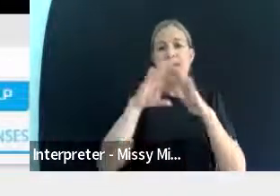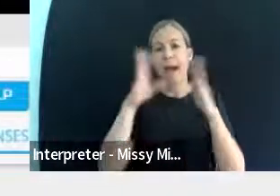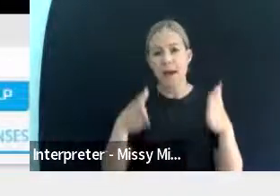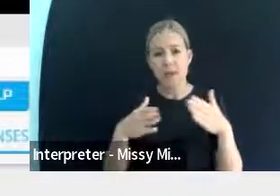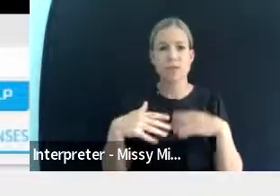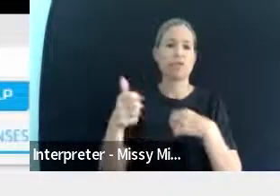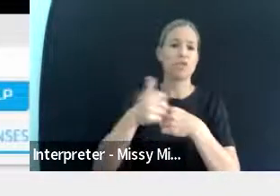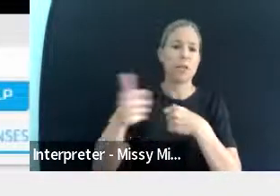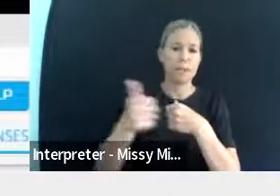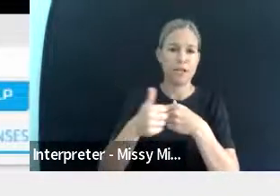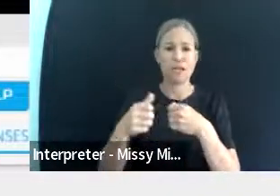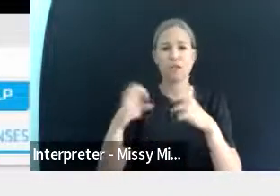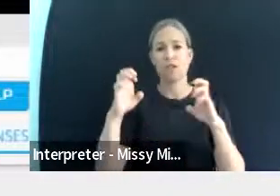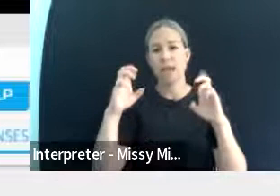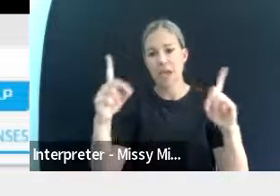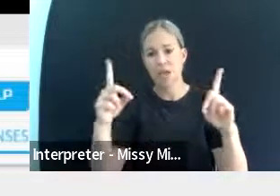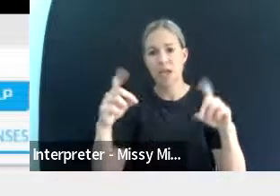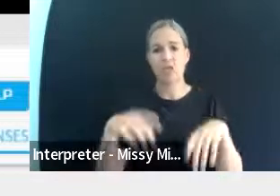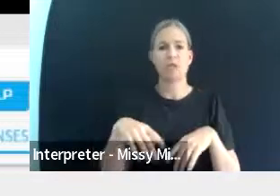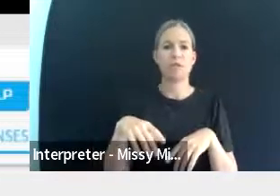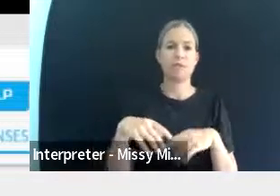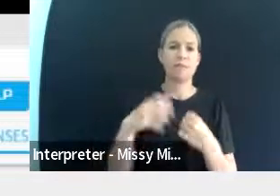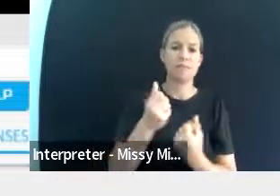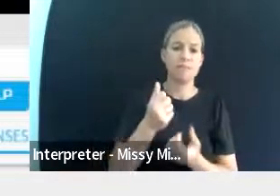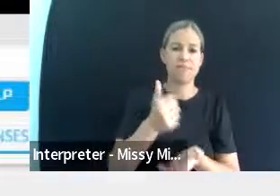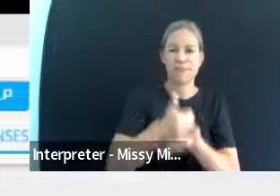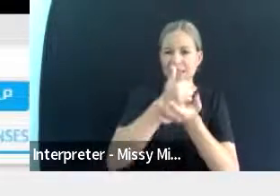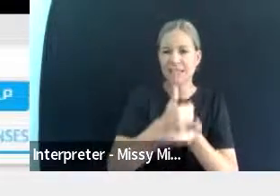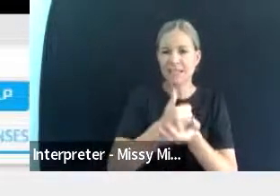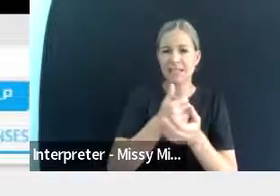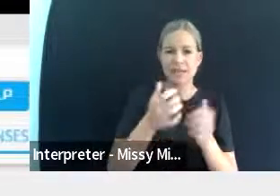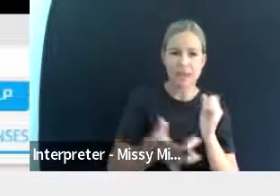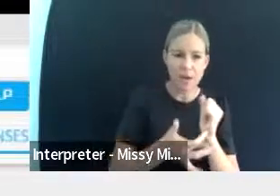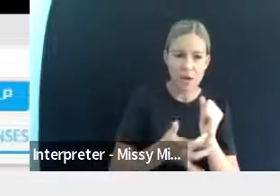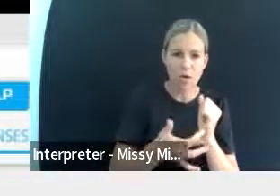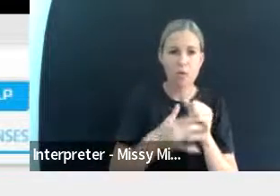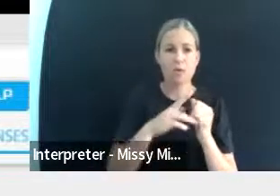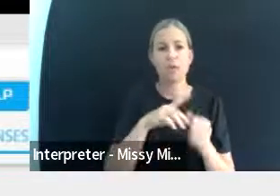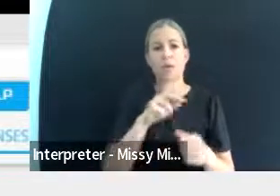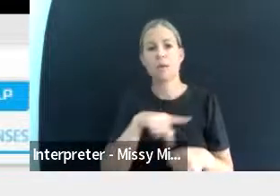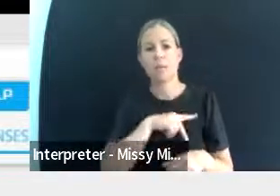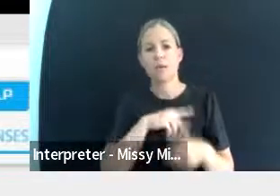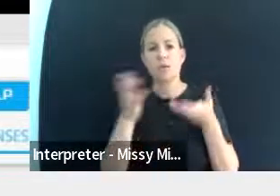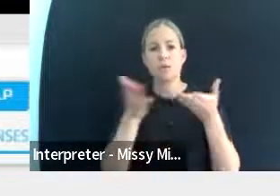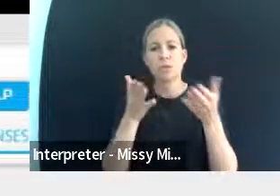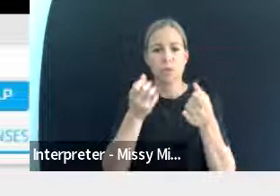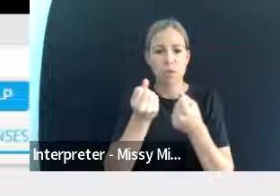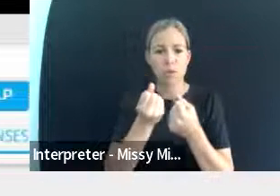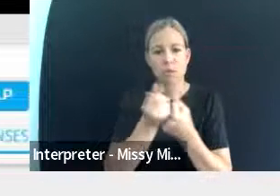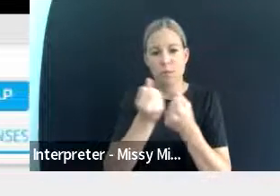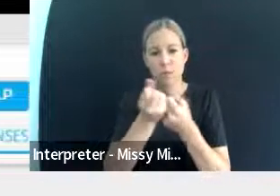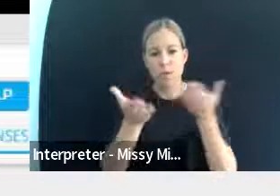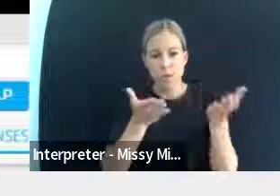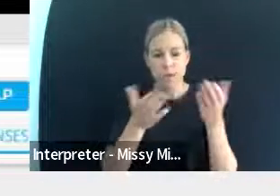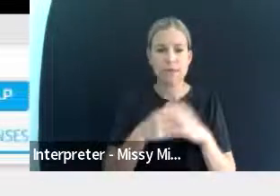assistive technology, employment training, personal support services, legal fees, health and wellness, or